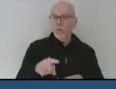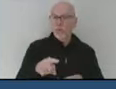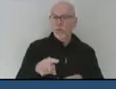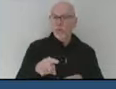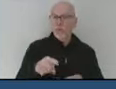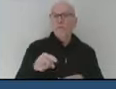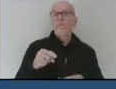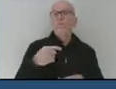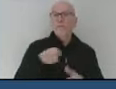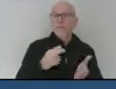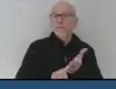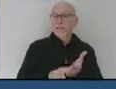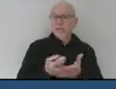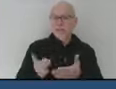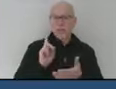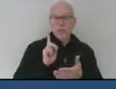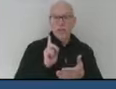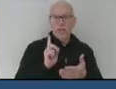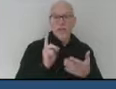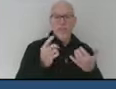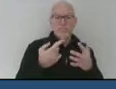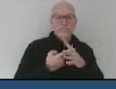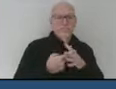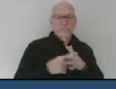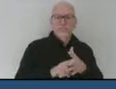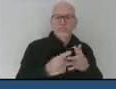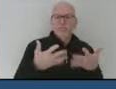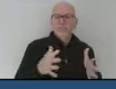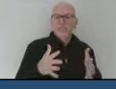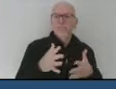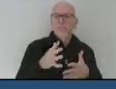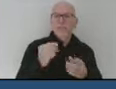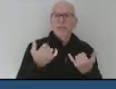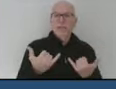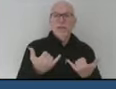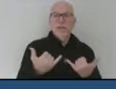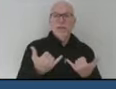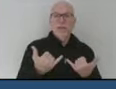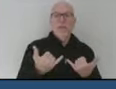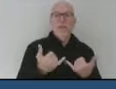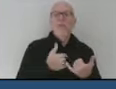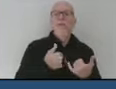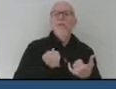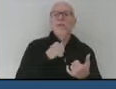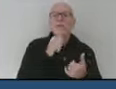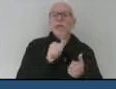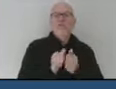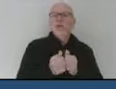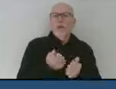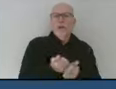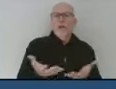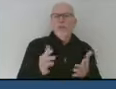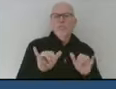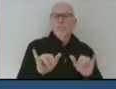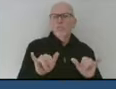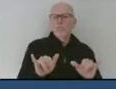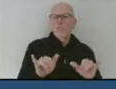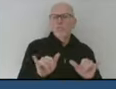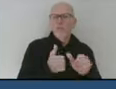I signed last week is effective, obviously, and as of now, we'll not make any changes to it.